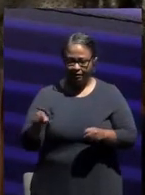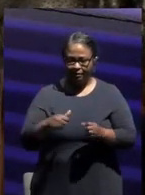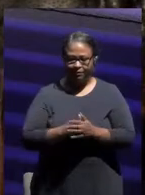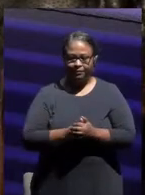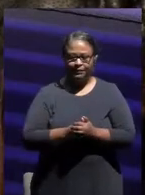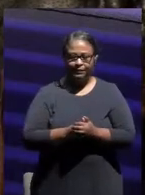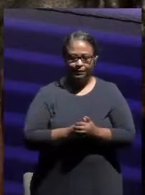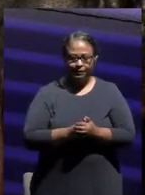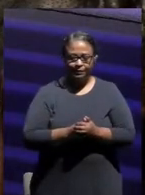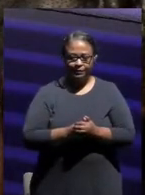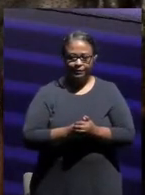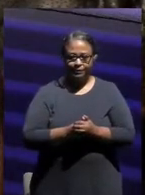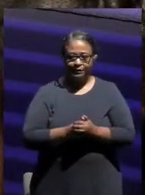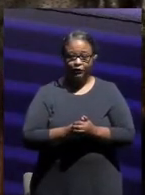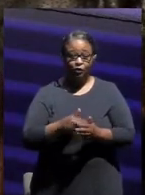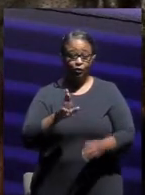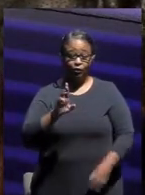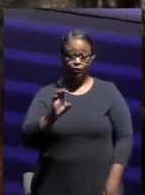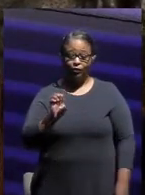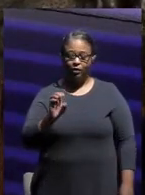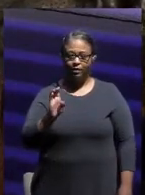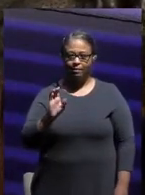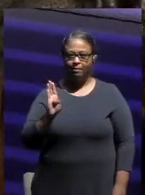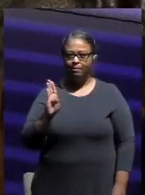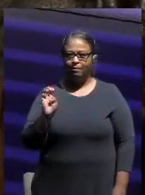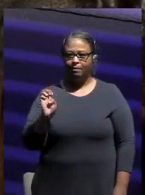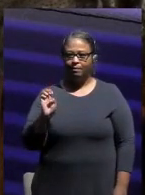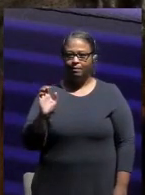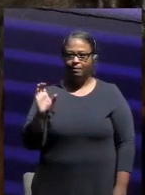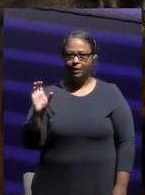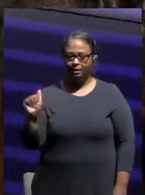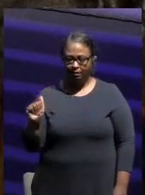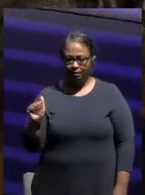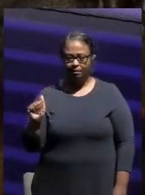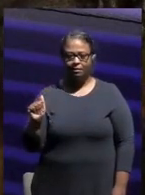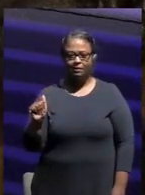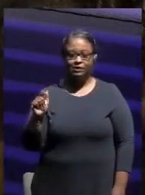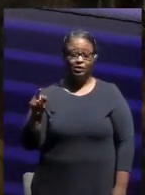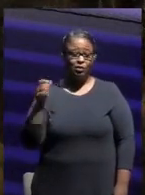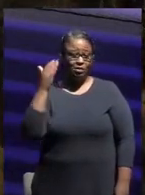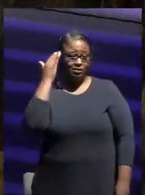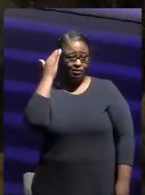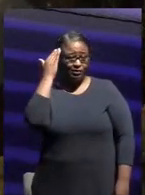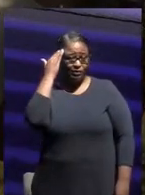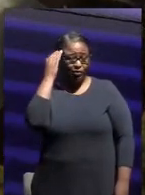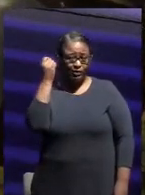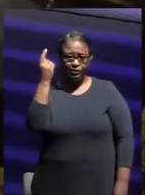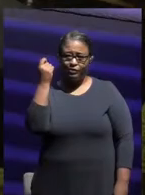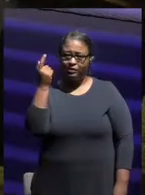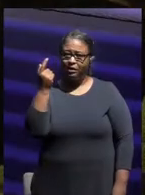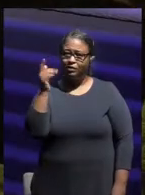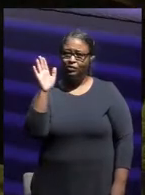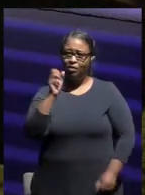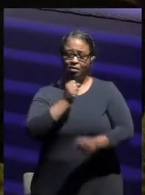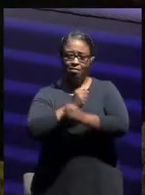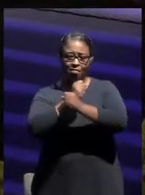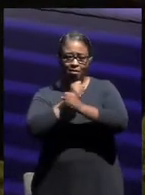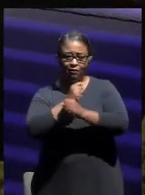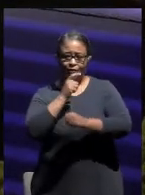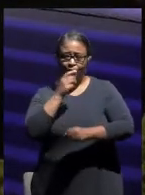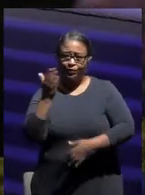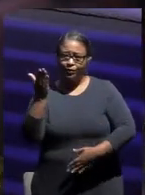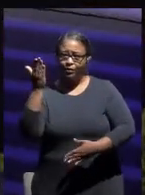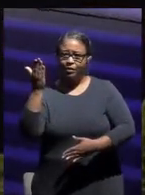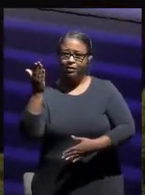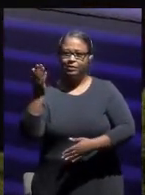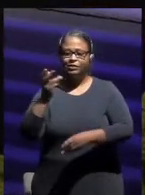Provide healing, Lord Jesus, for Rebecca, Lord Jesus. That, God, that she would sense and understand and recognize your love and care for